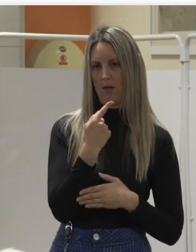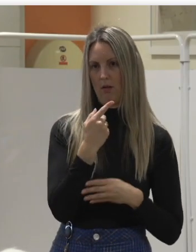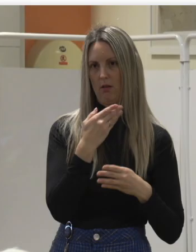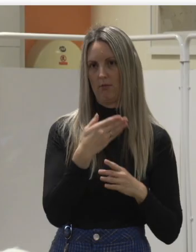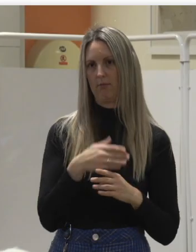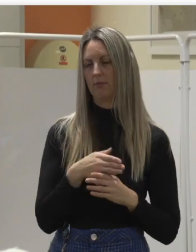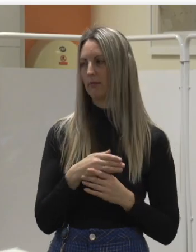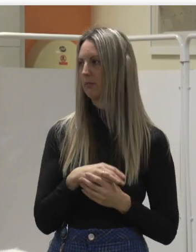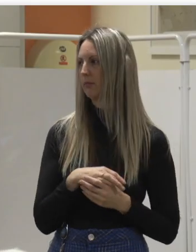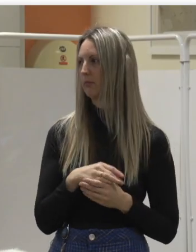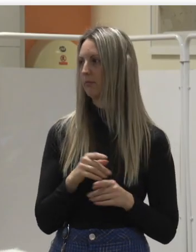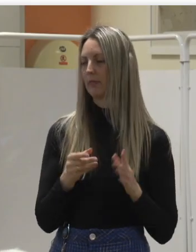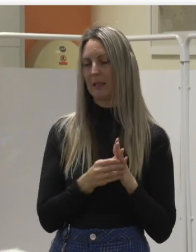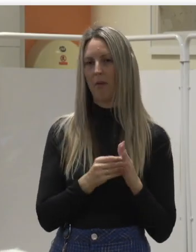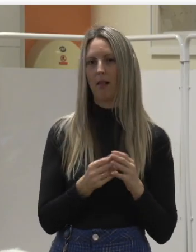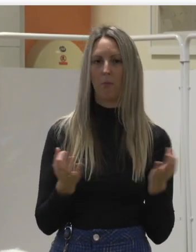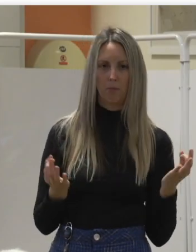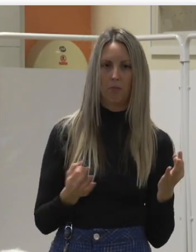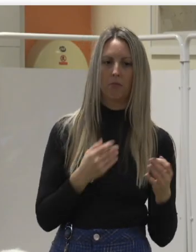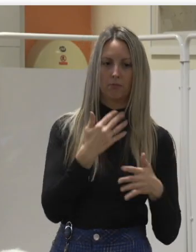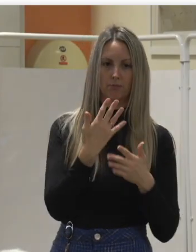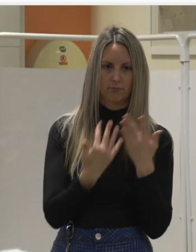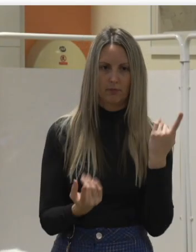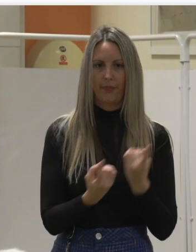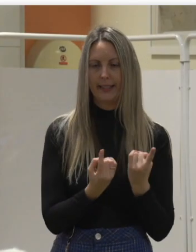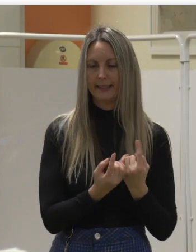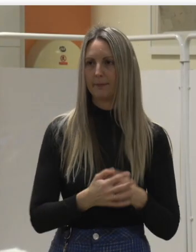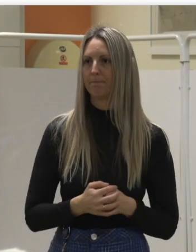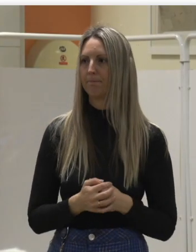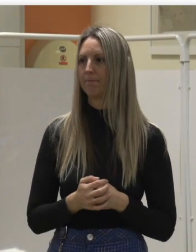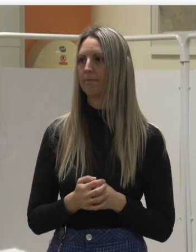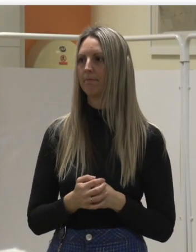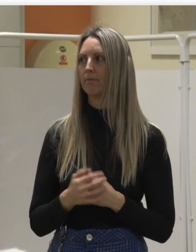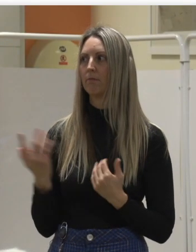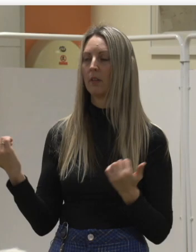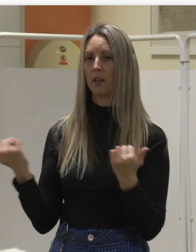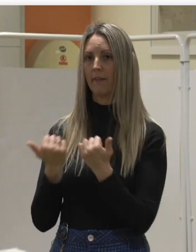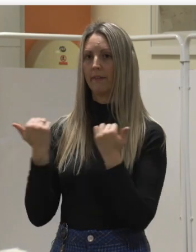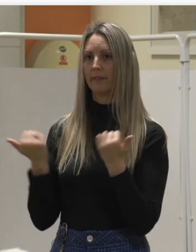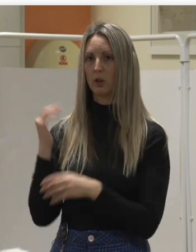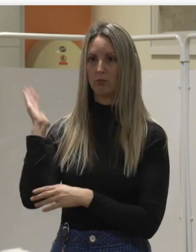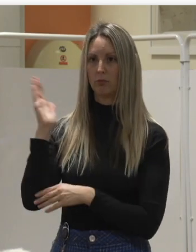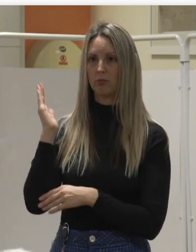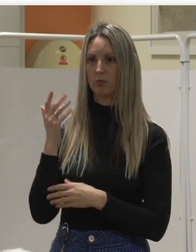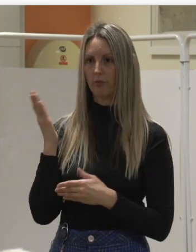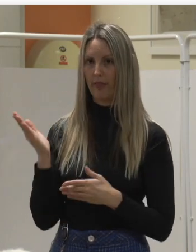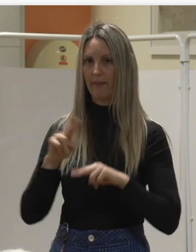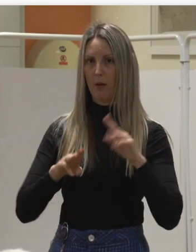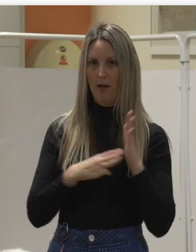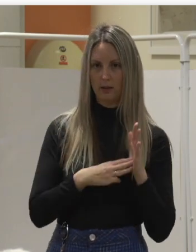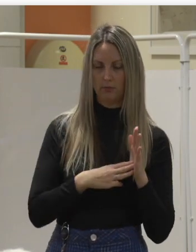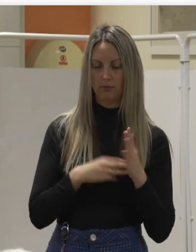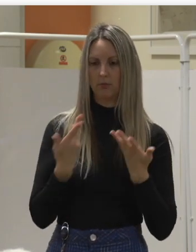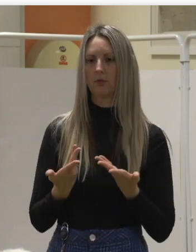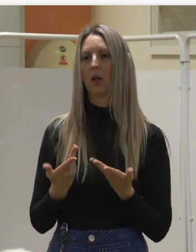That comes to the end of my fibromyalgia talk, so I'm going to spend a few more minutes on something called polymyalgia.